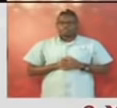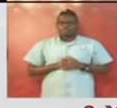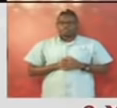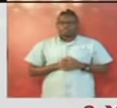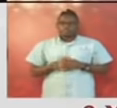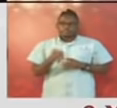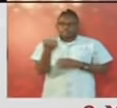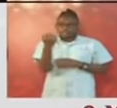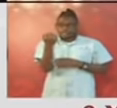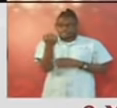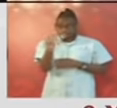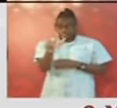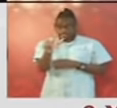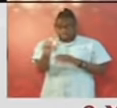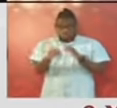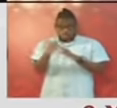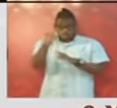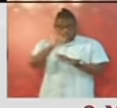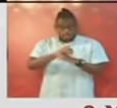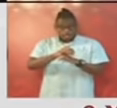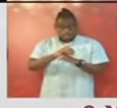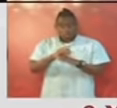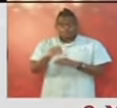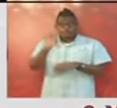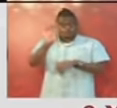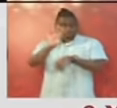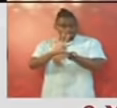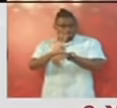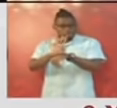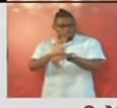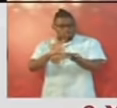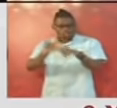2020, 4 p.m., the total number of persons tested,